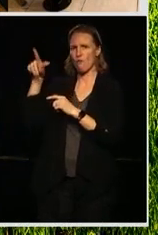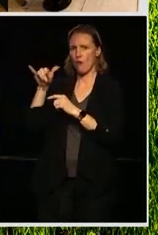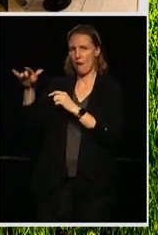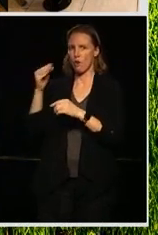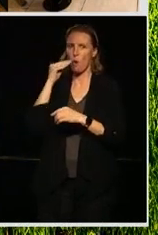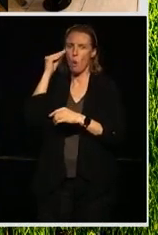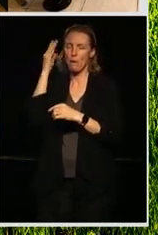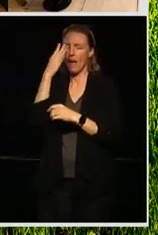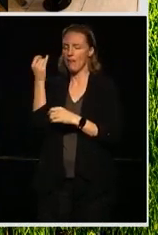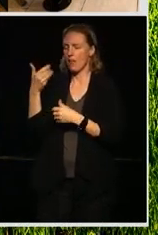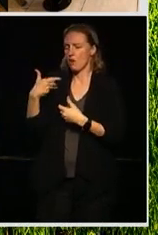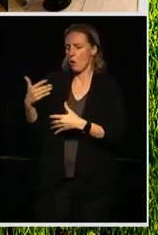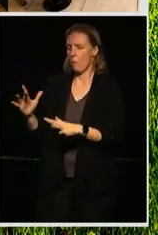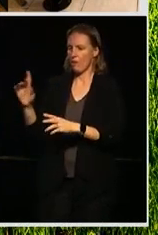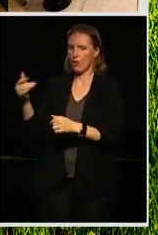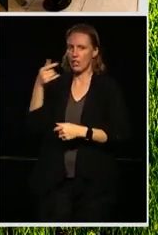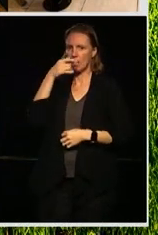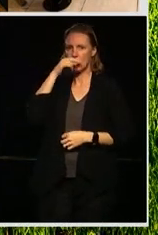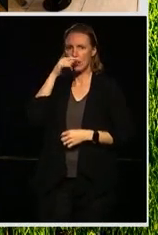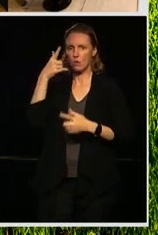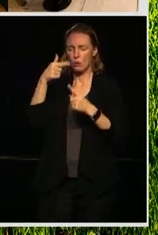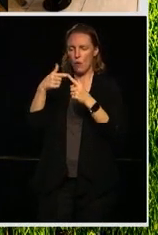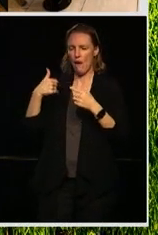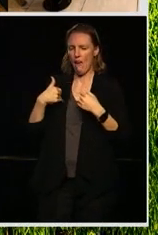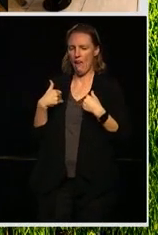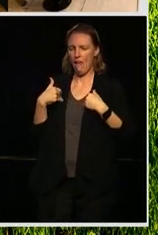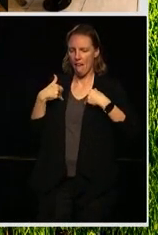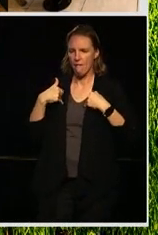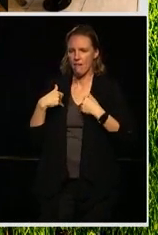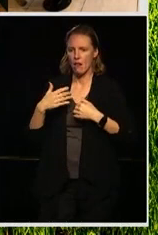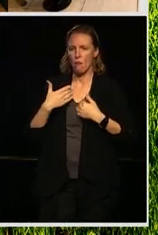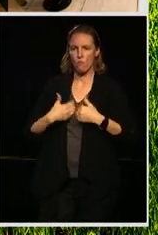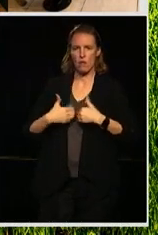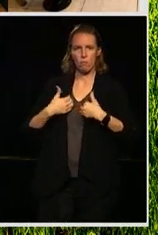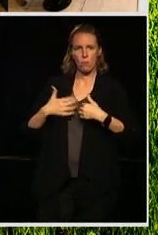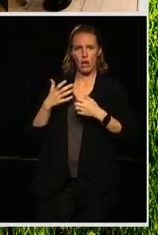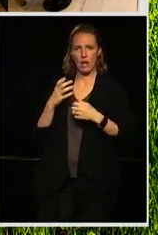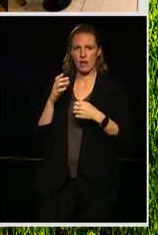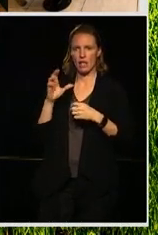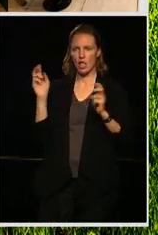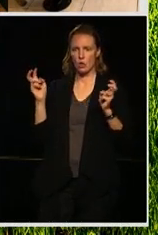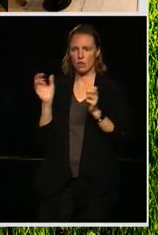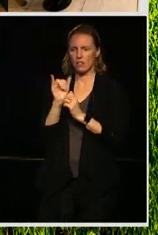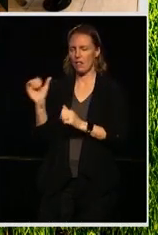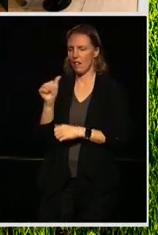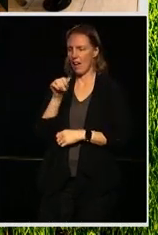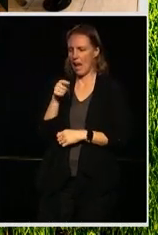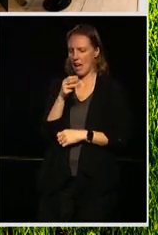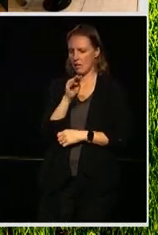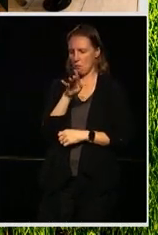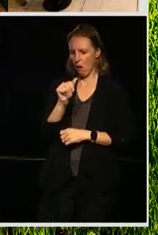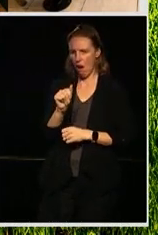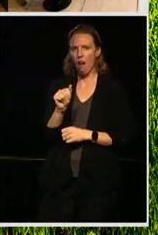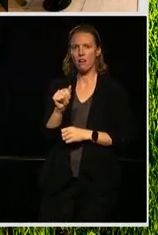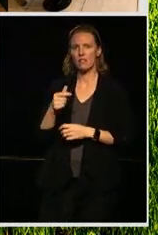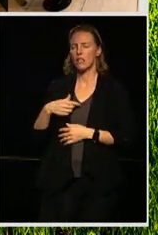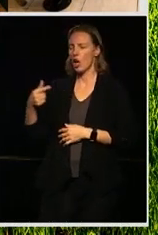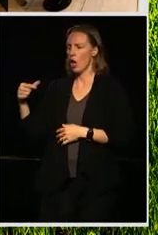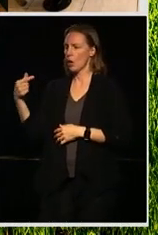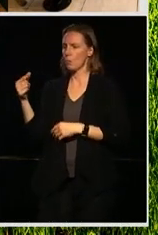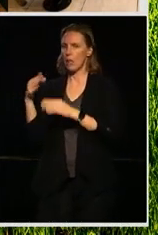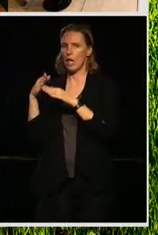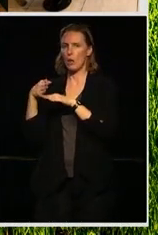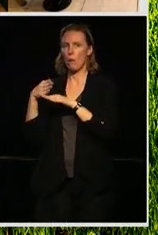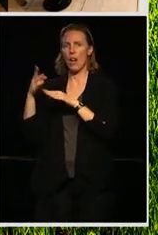issues like asthma because they have dirty chemicals in their home. Greenwood High School in Bowling Green,